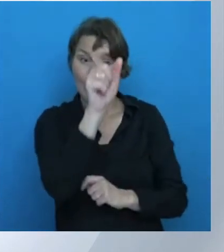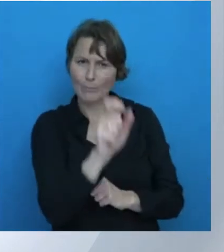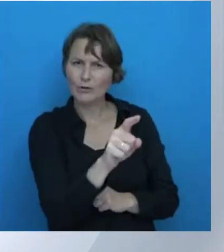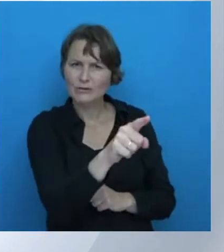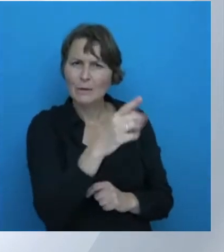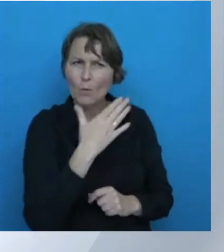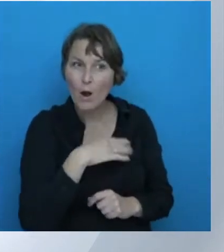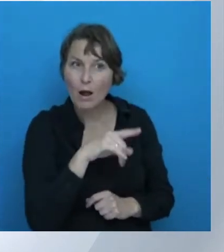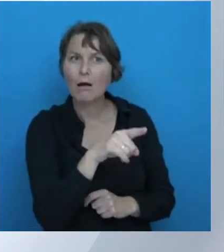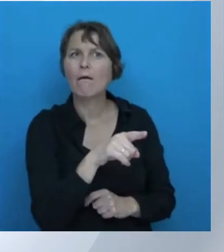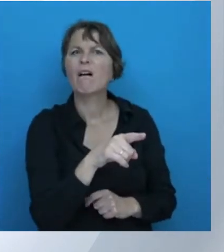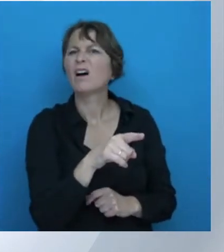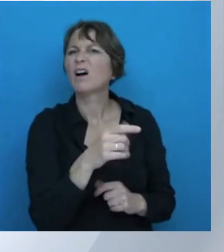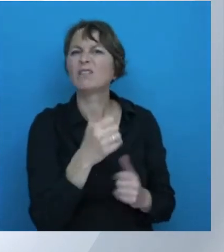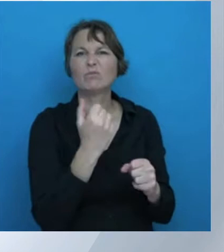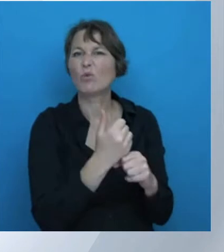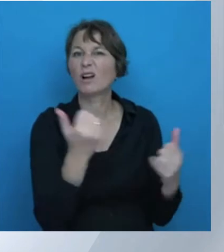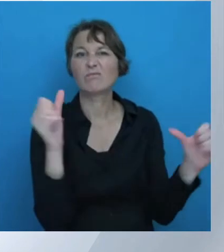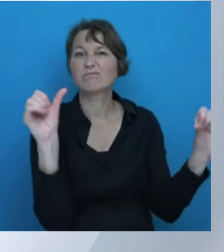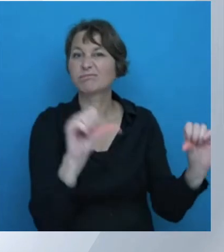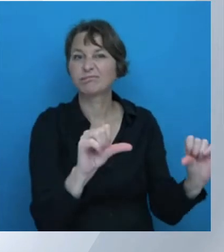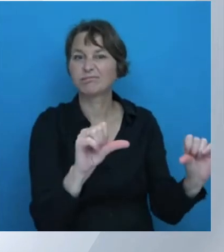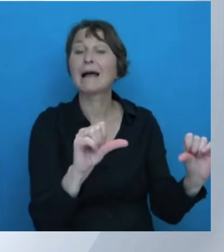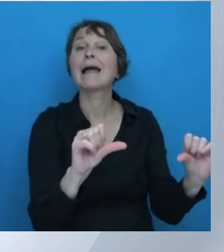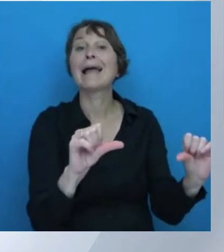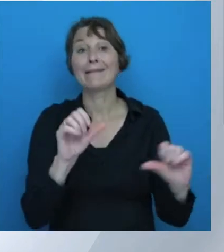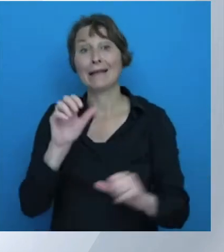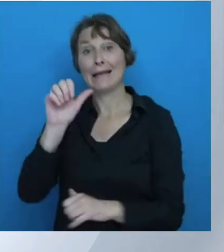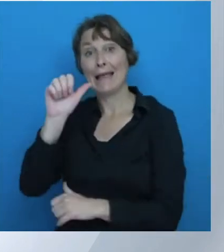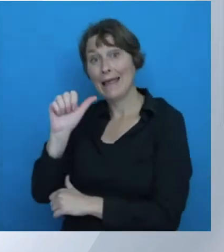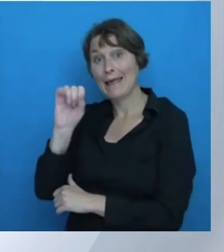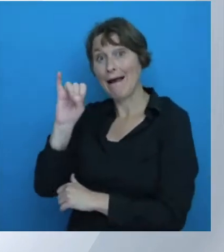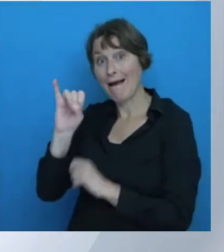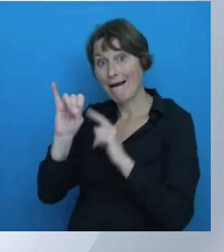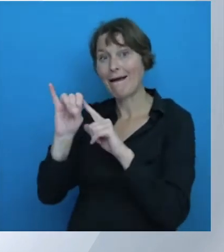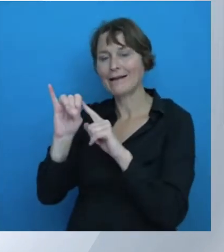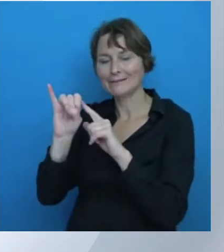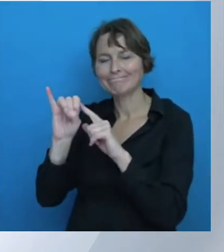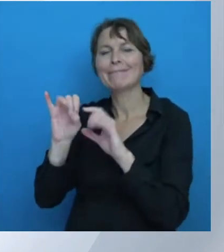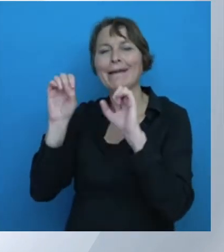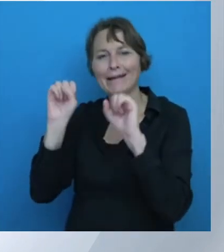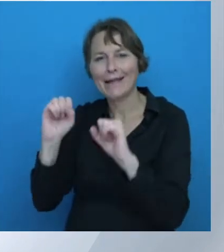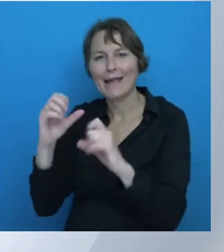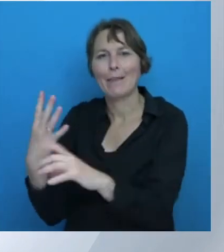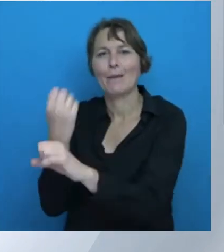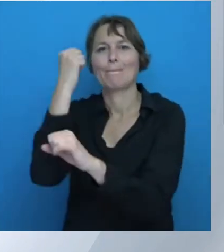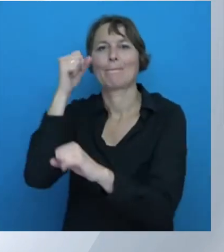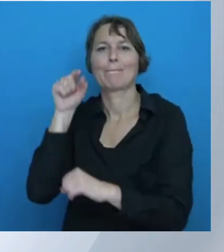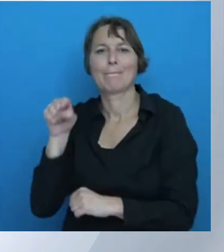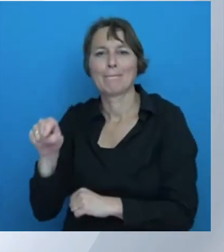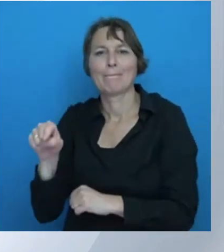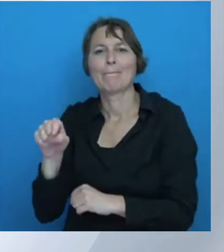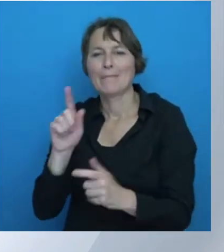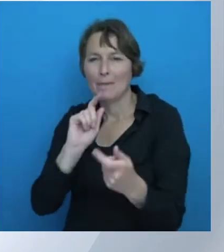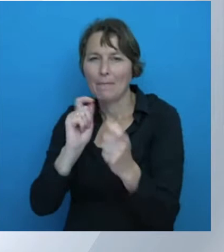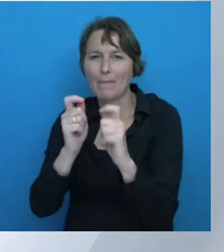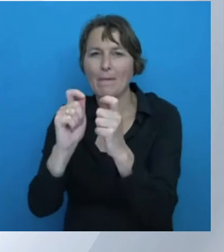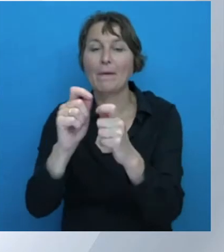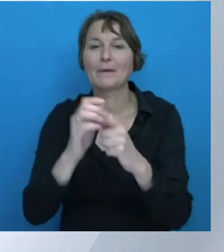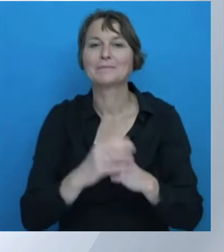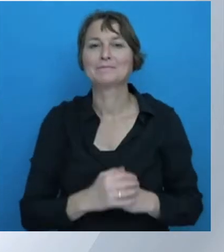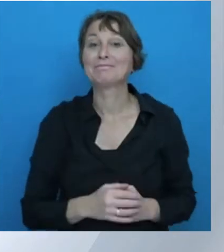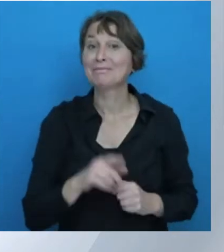and then get the AI to actually adjust and create empathy. And I actually have done quite a few talks, if you look at my